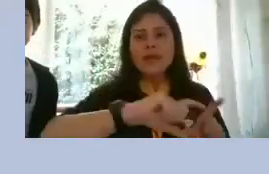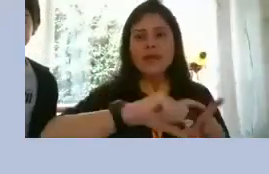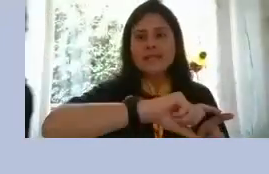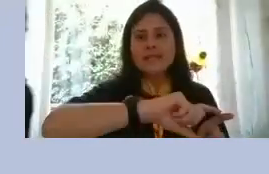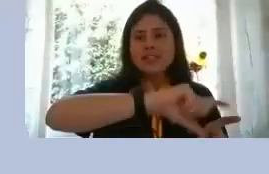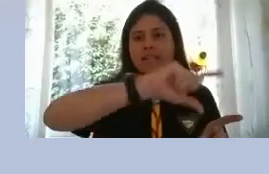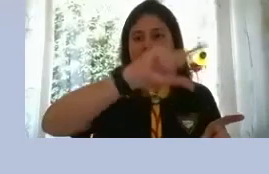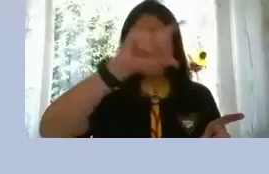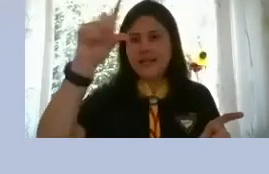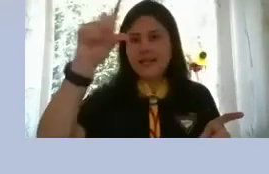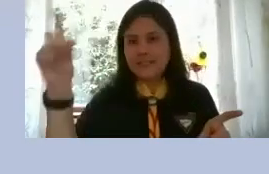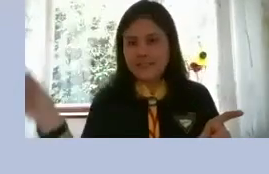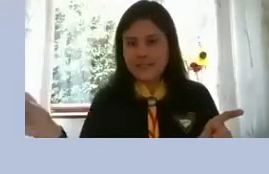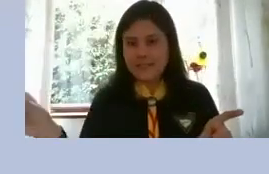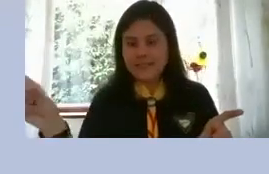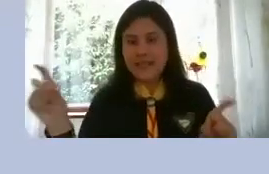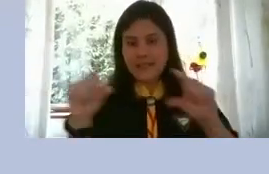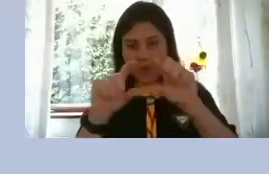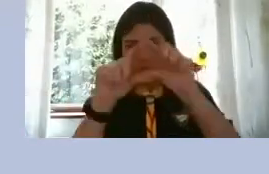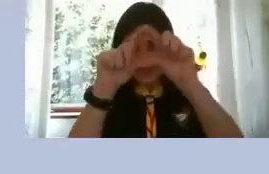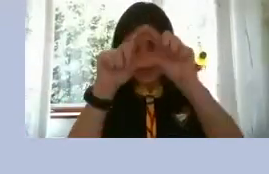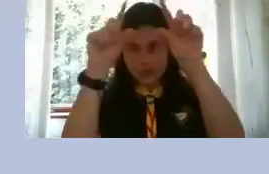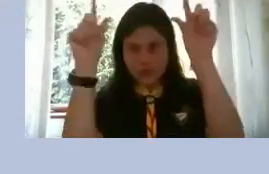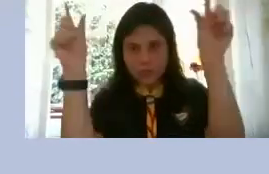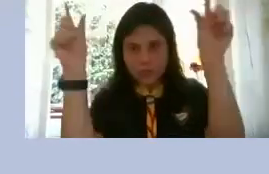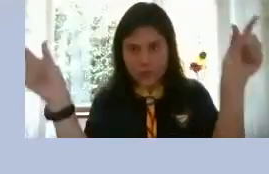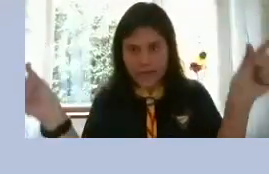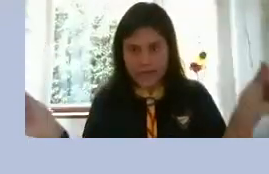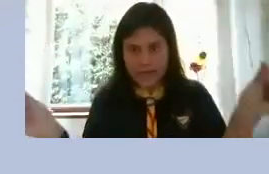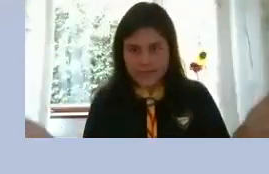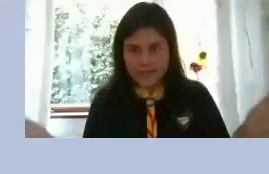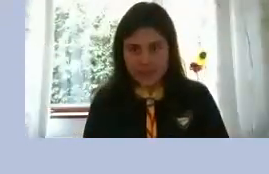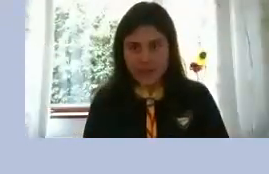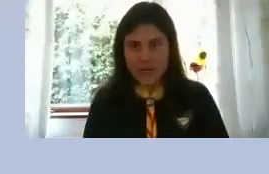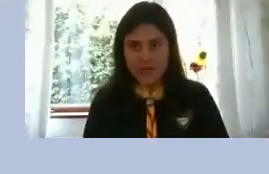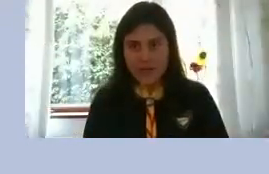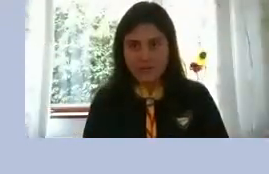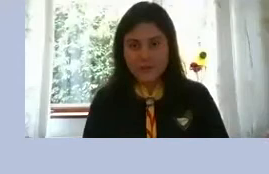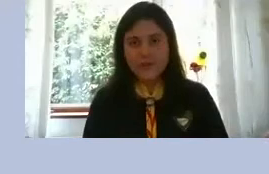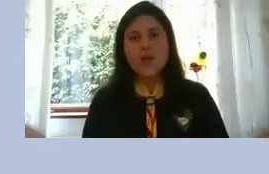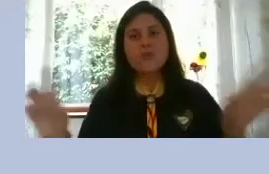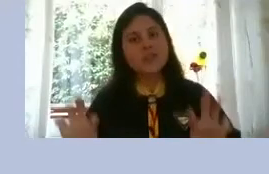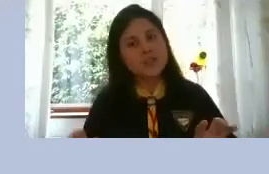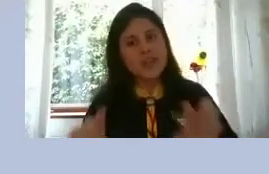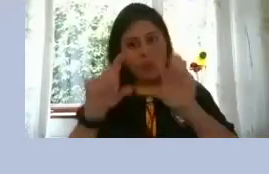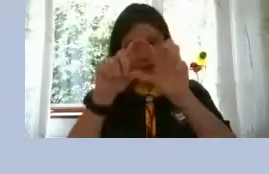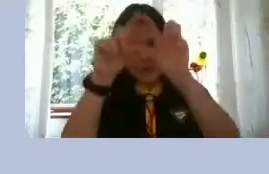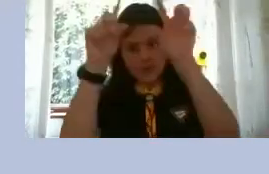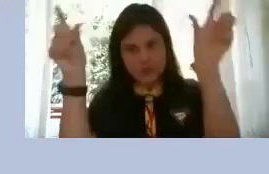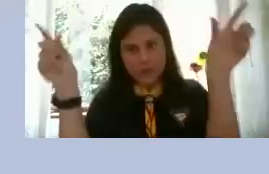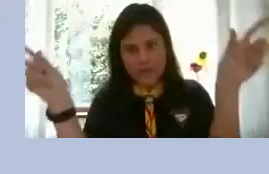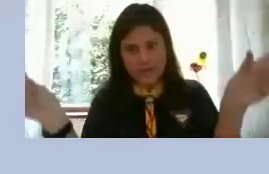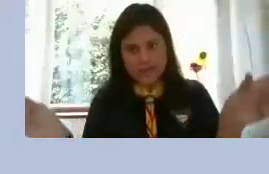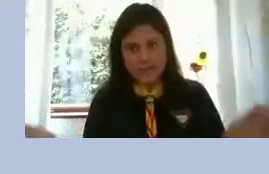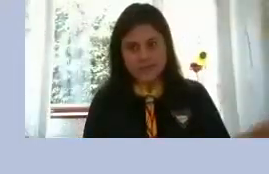One is just like this, and the other one is that you use your two hands and make the arch above you. For today, we're gonna use the